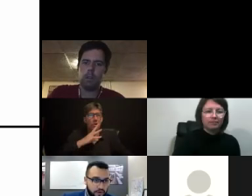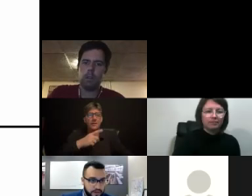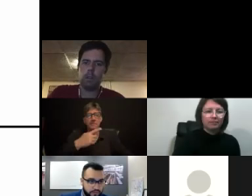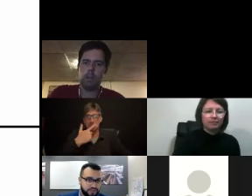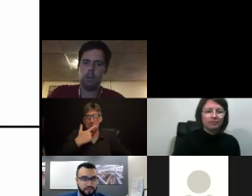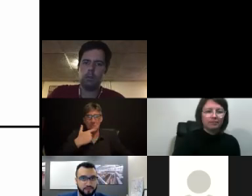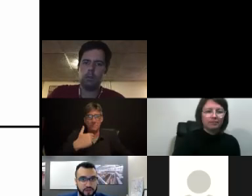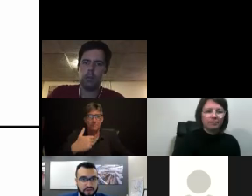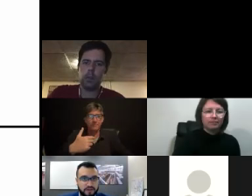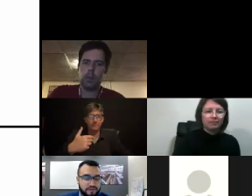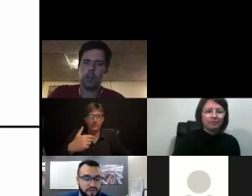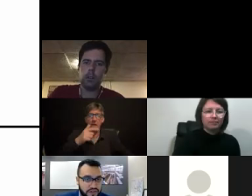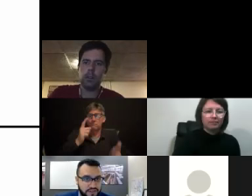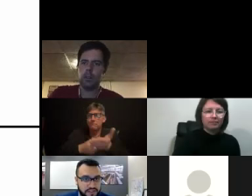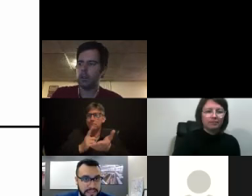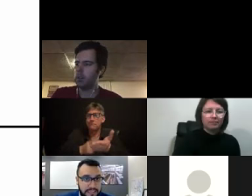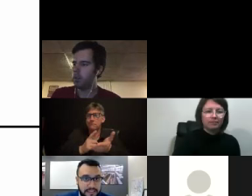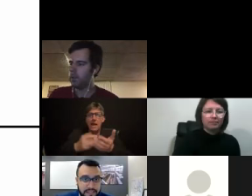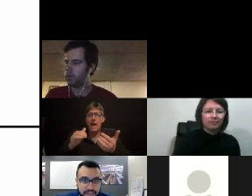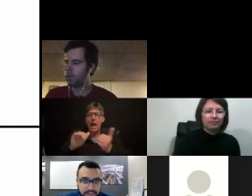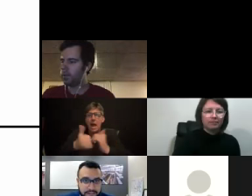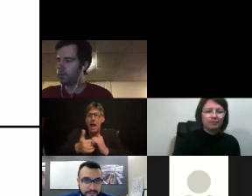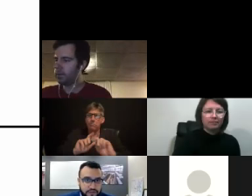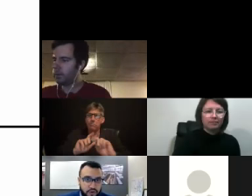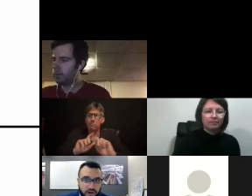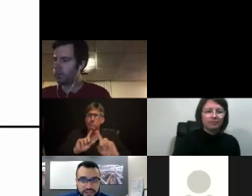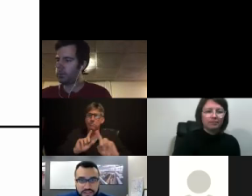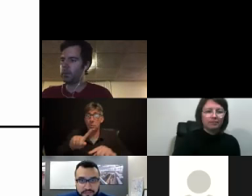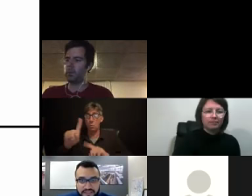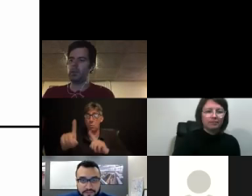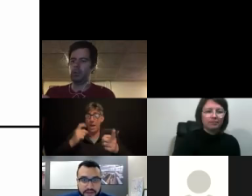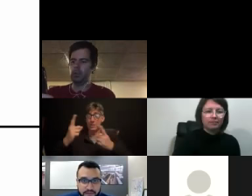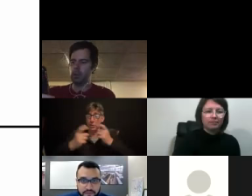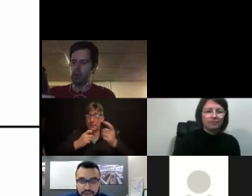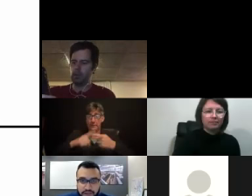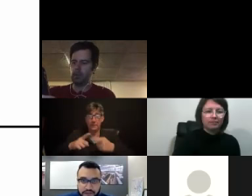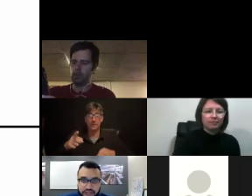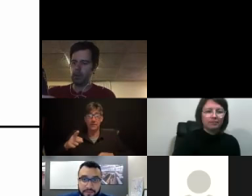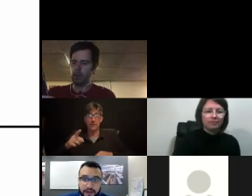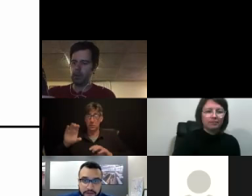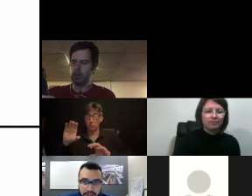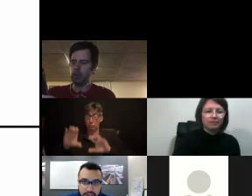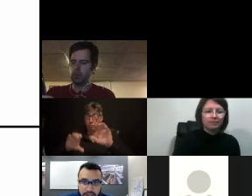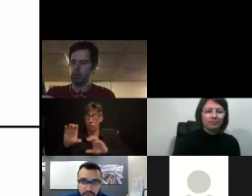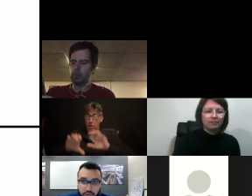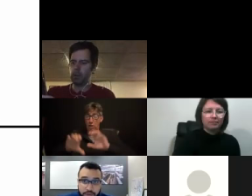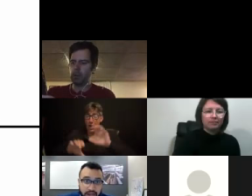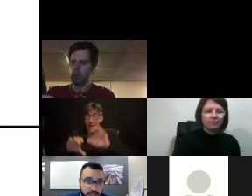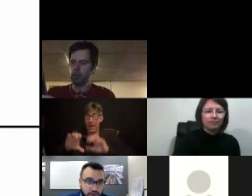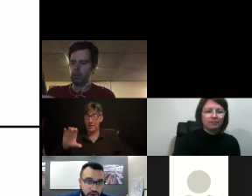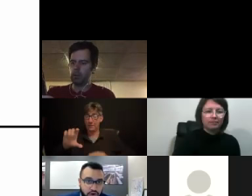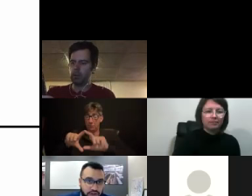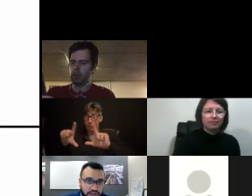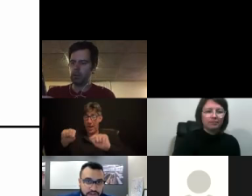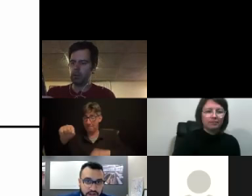how we're going to proceed with the rest of the questions tonight. So questions can be submitted via the chat pod. While we may not